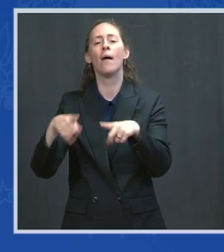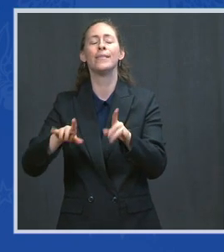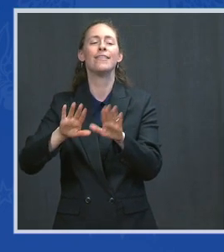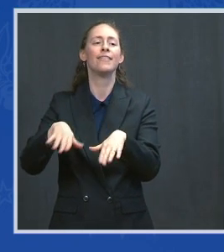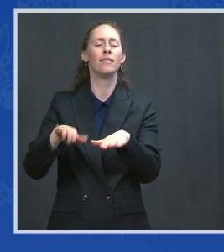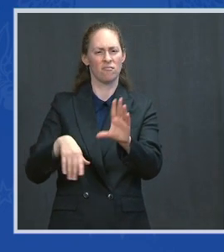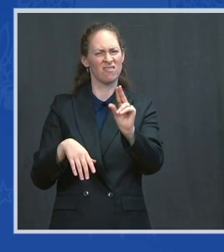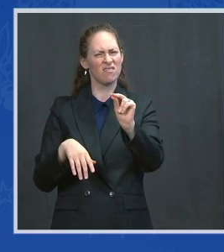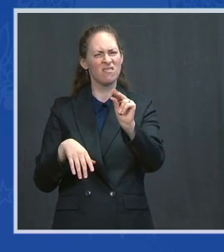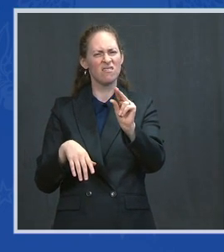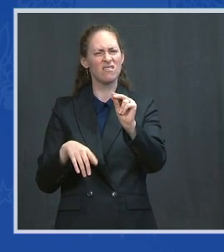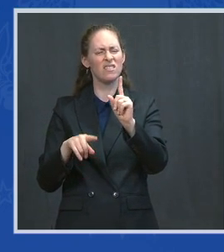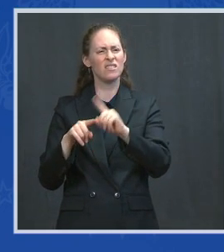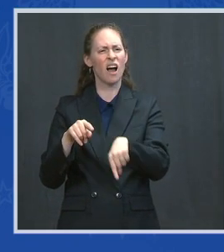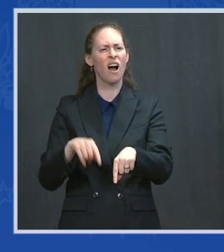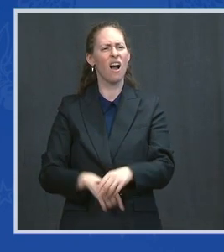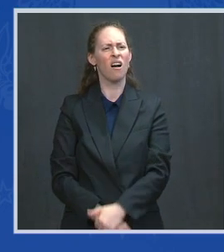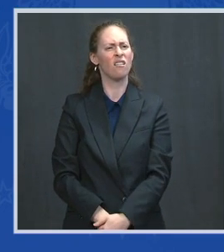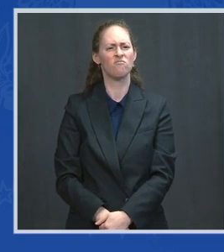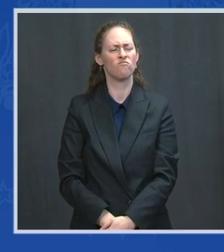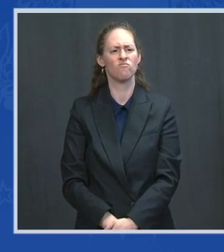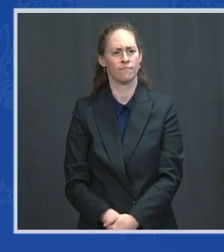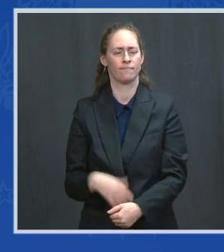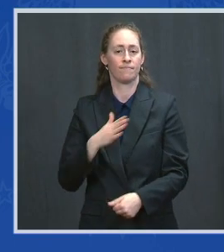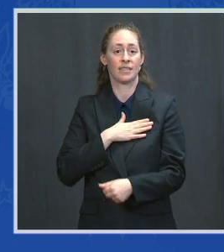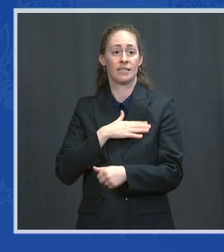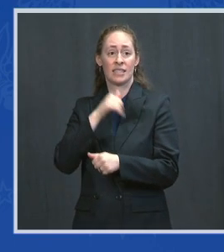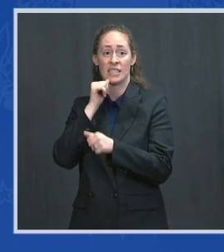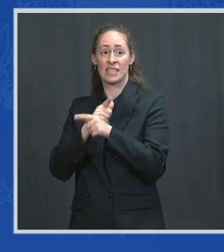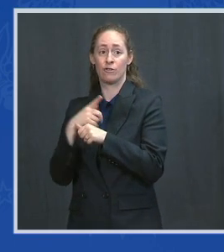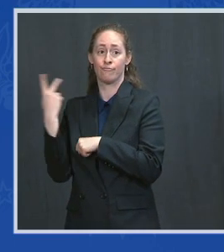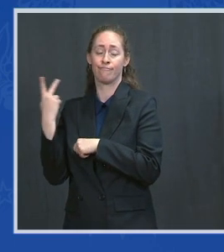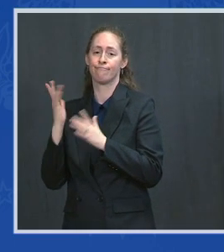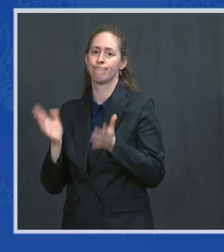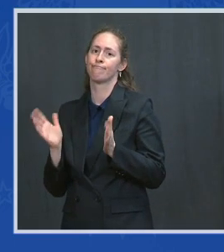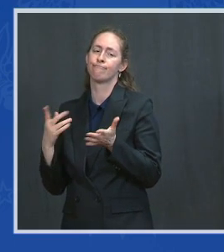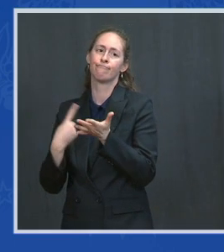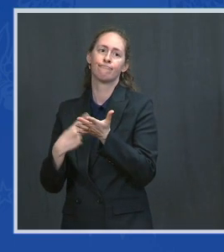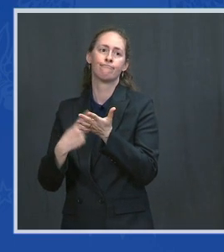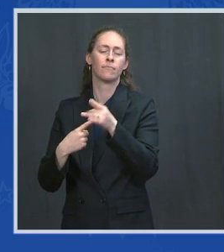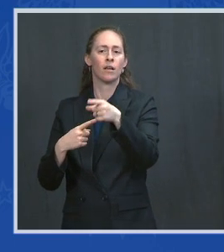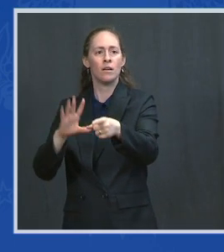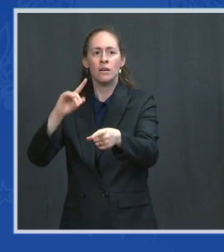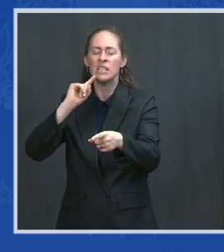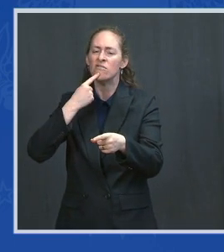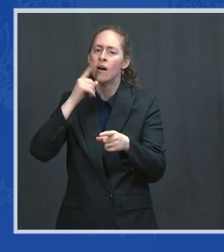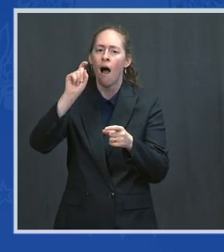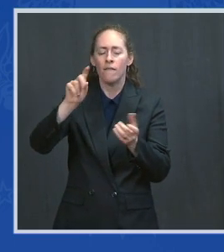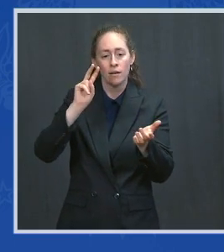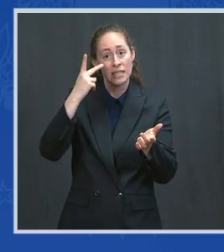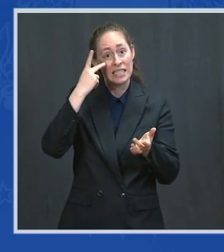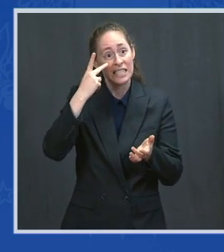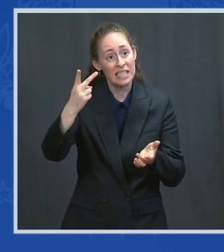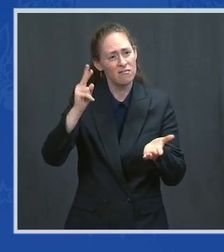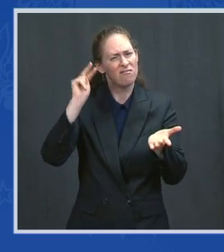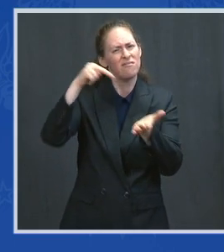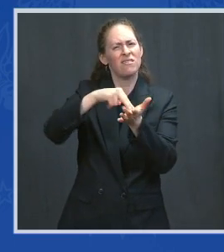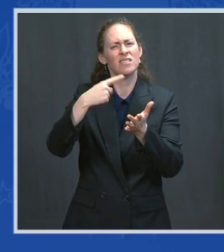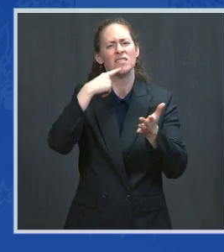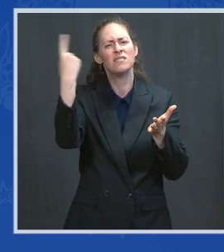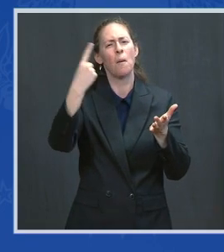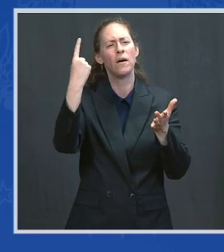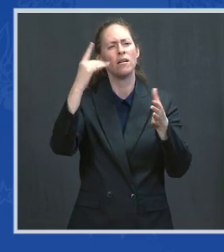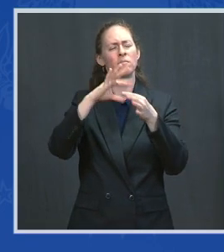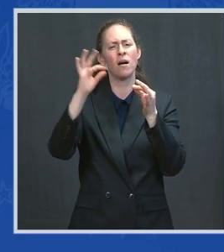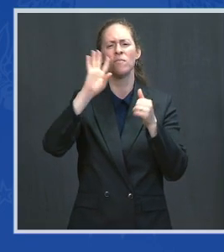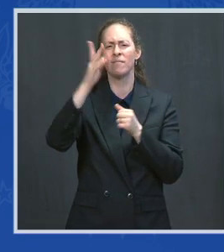My sister Valerie and I talk about it all the time. You got to speak up. Speak up and speak out. It's on